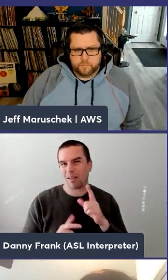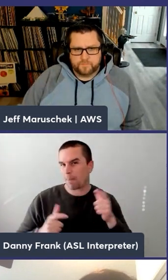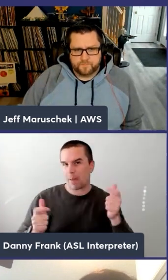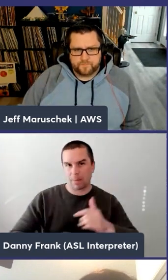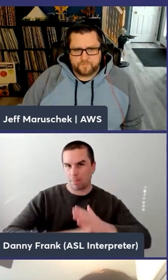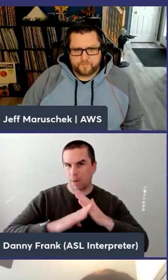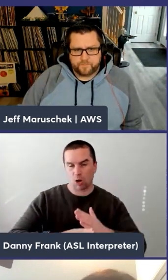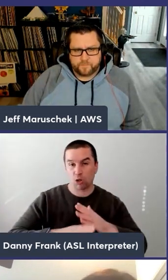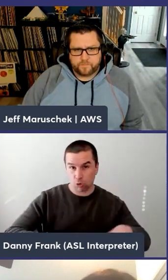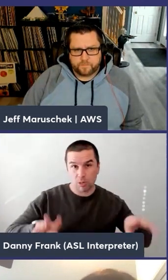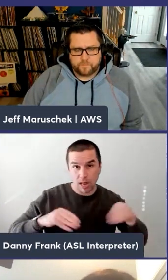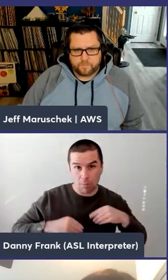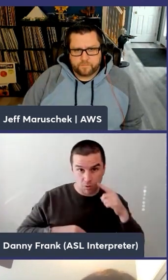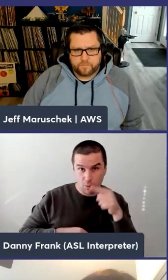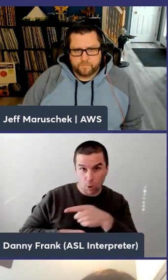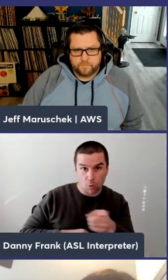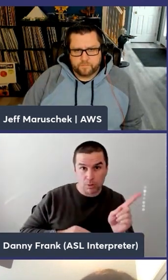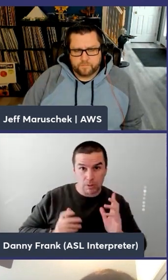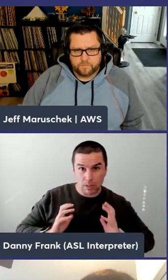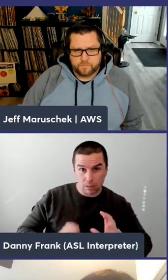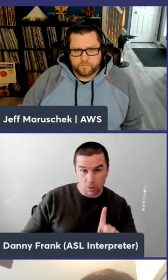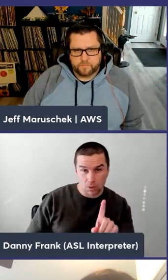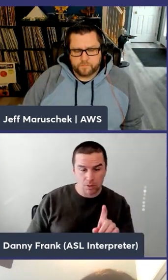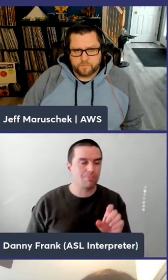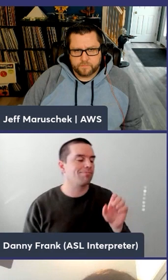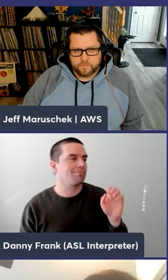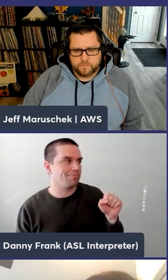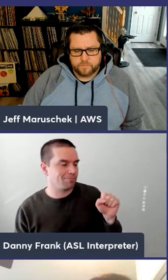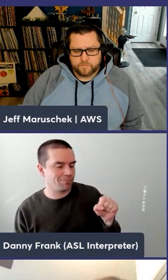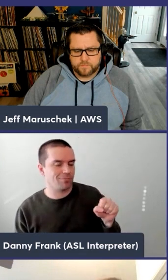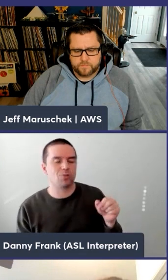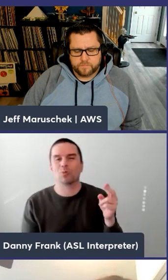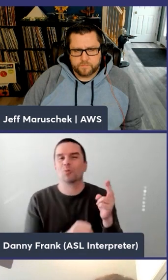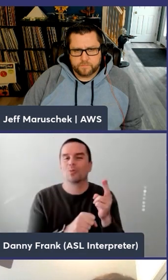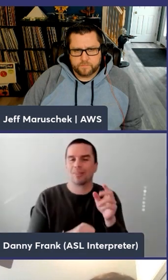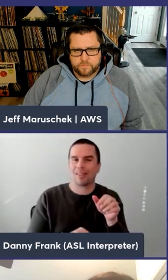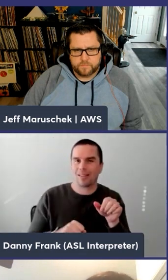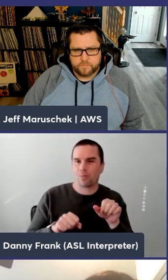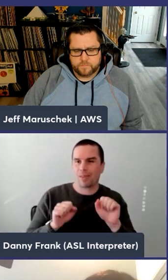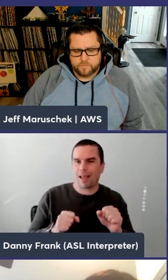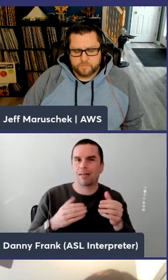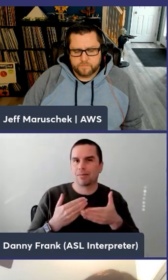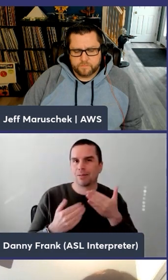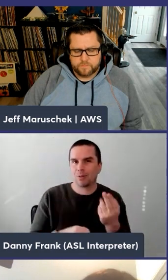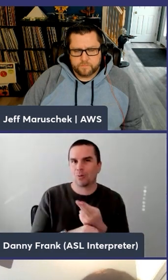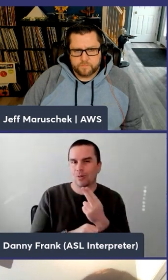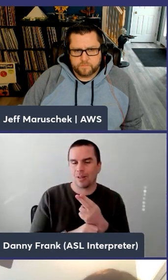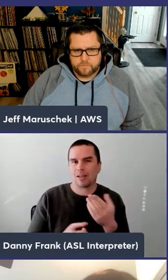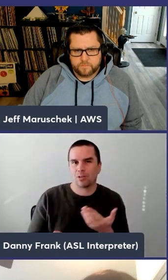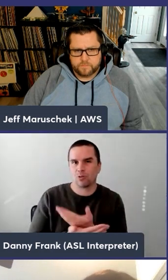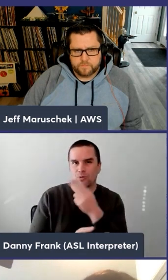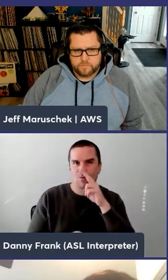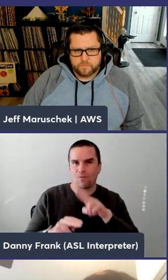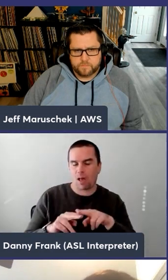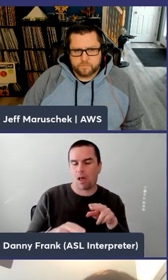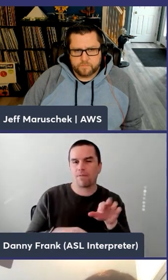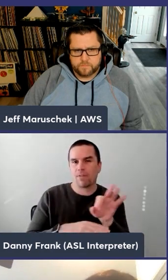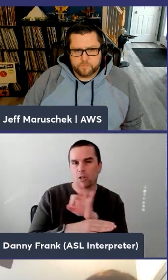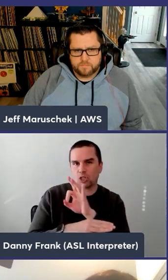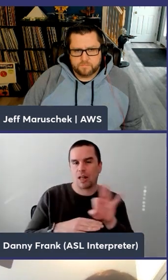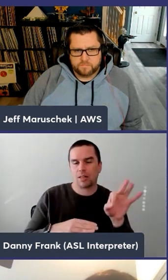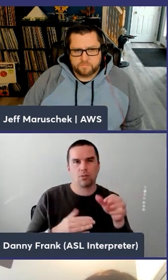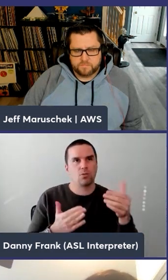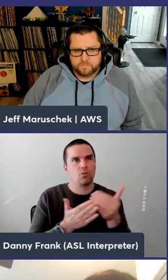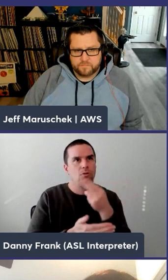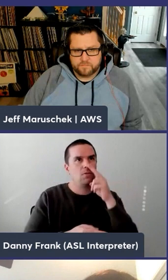to on ramp for them to utilize these new fun functionalities. Correct. Exactly. New fun